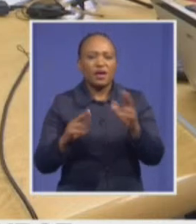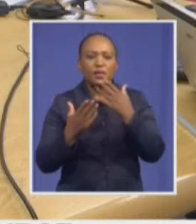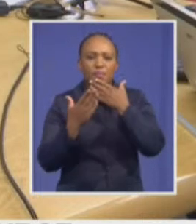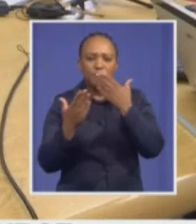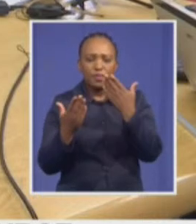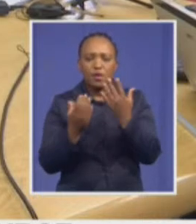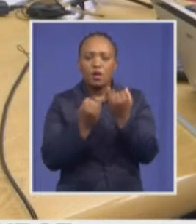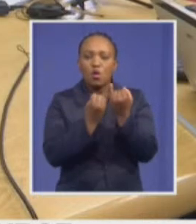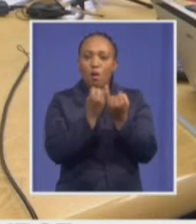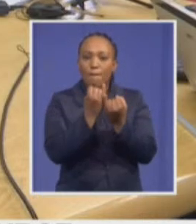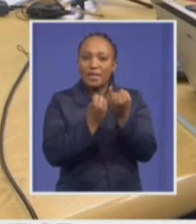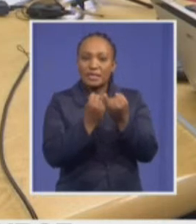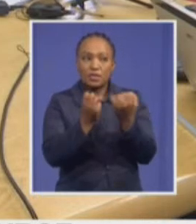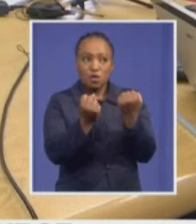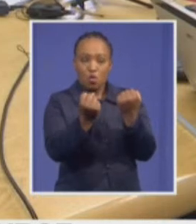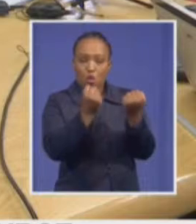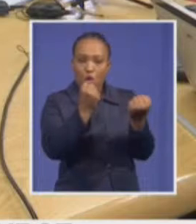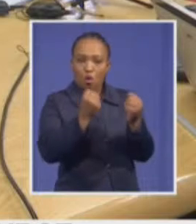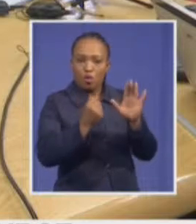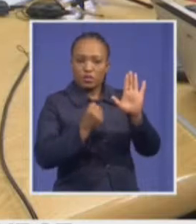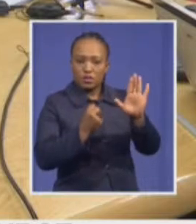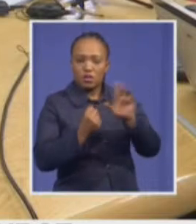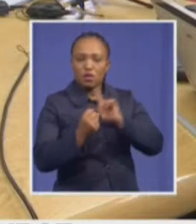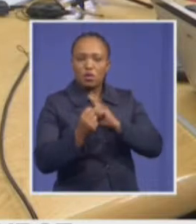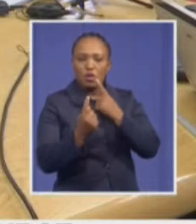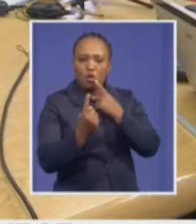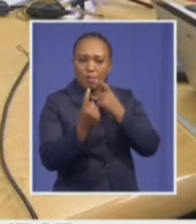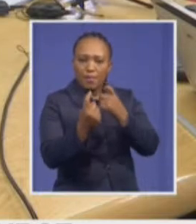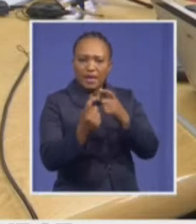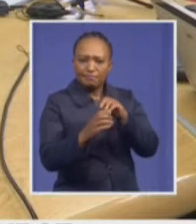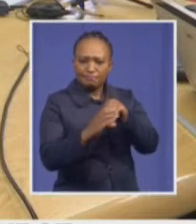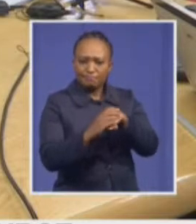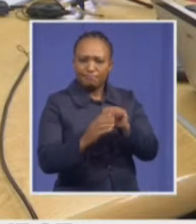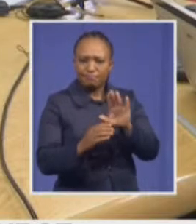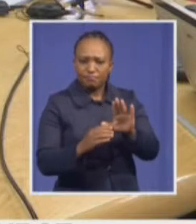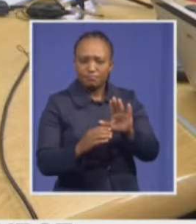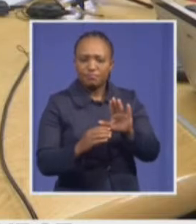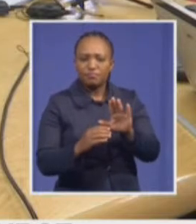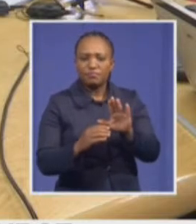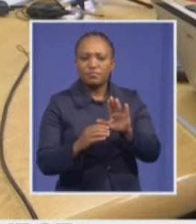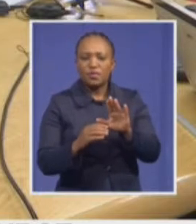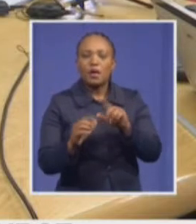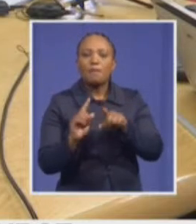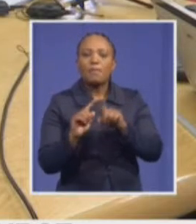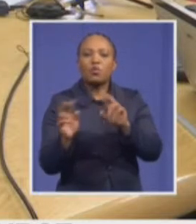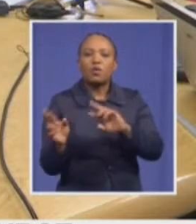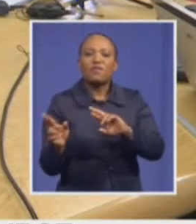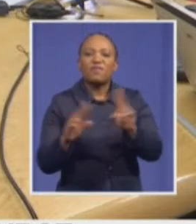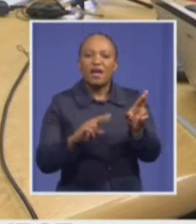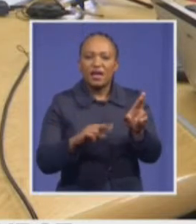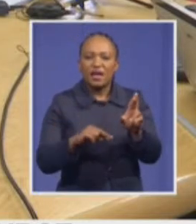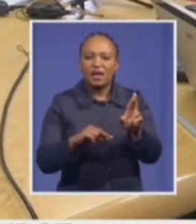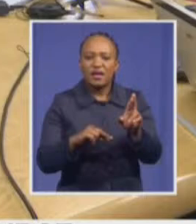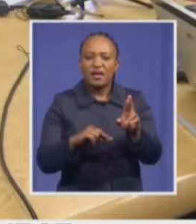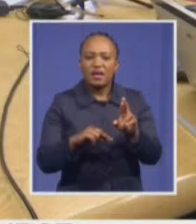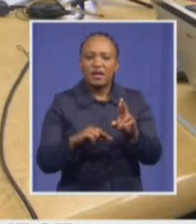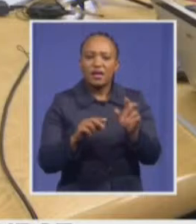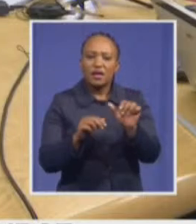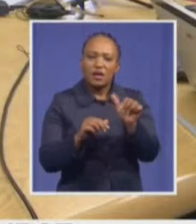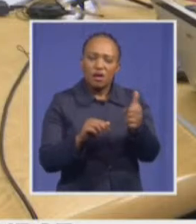of the complaint listed on the attached sheet, but will refer the remaining particulars of the complaint. So it's signed